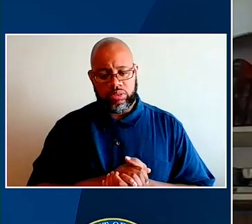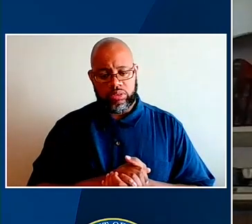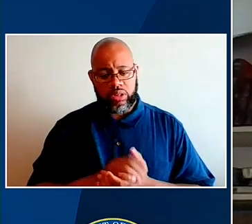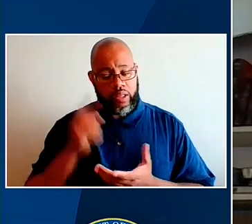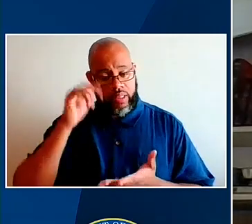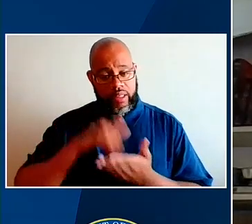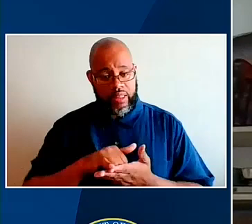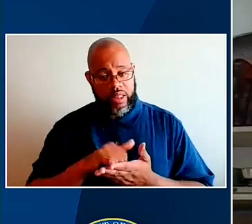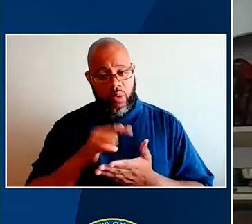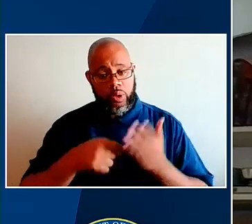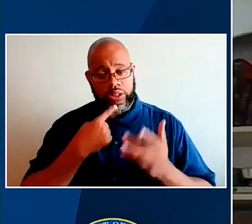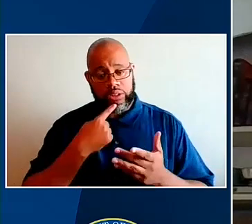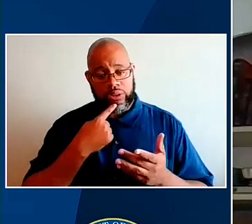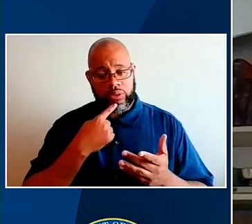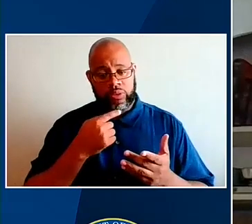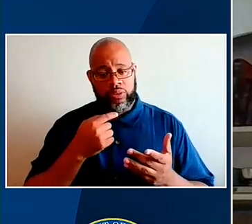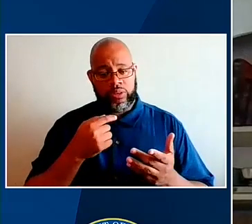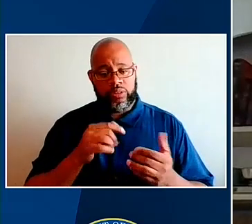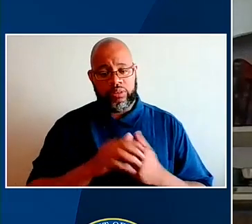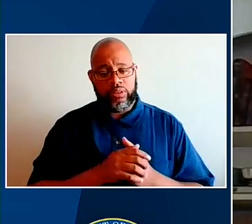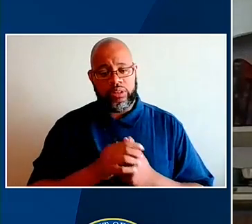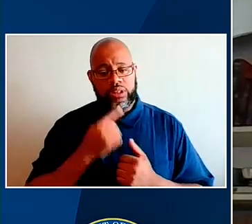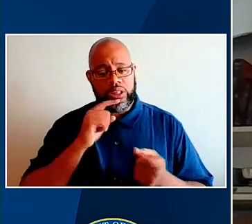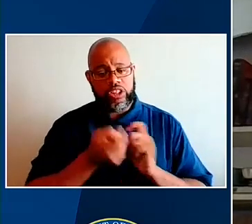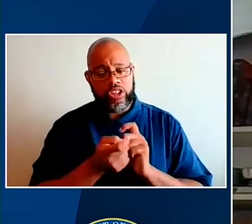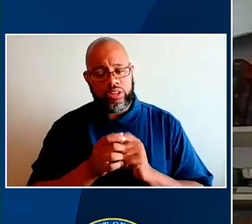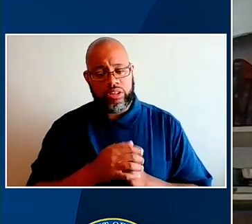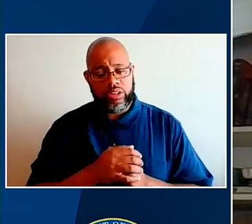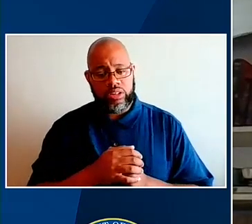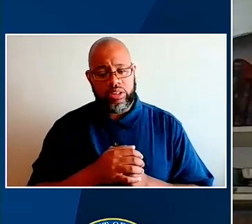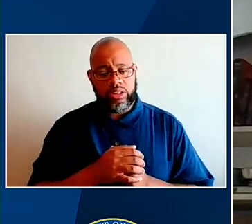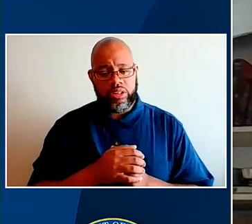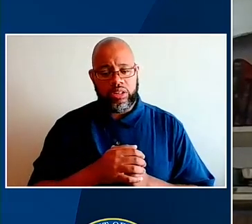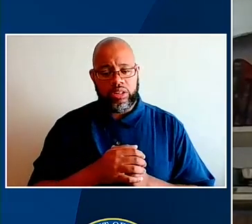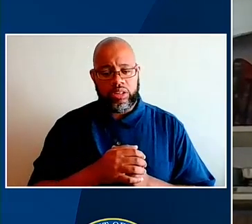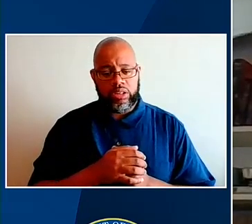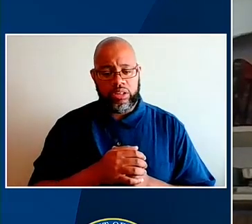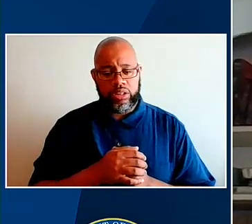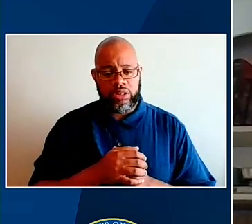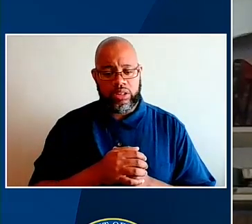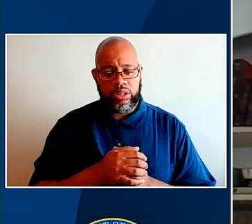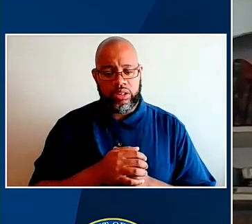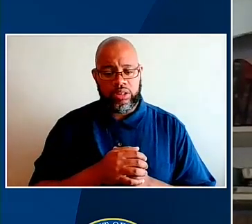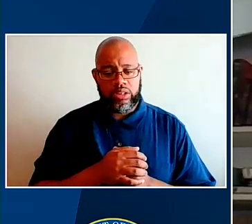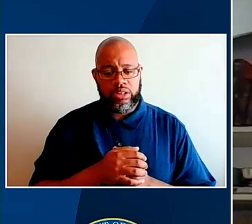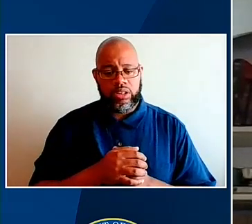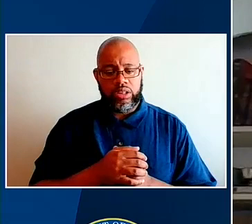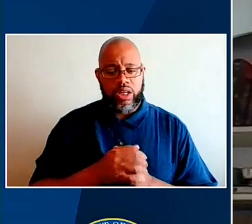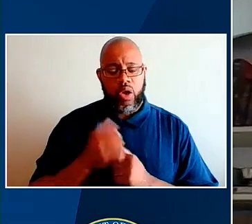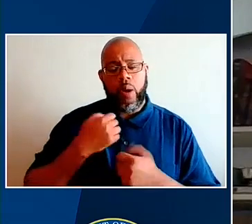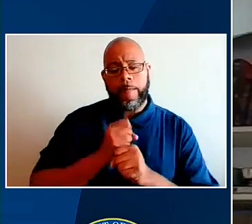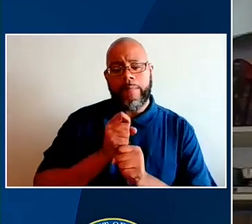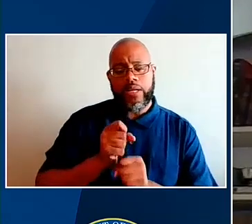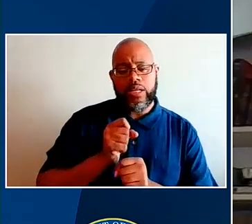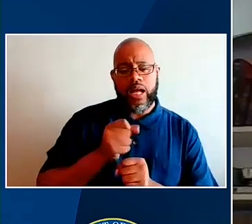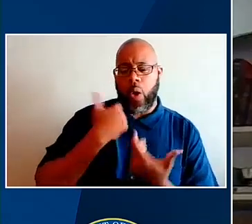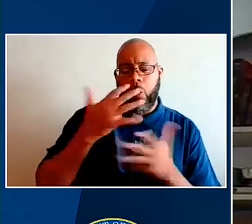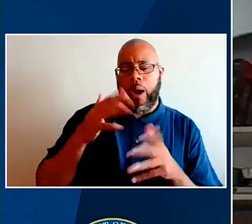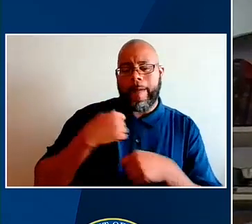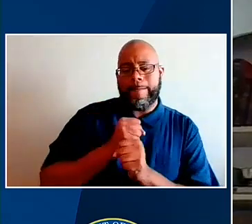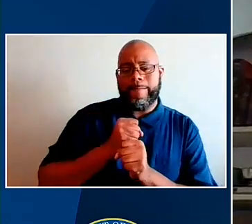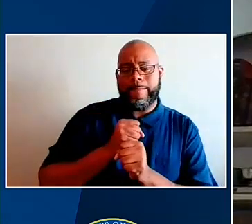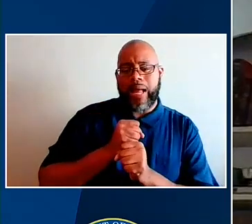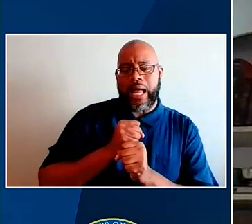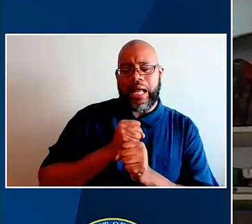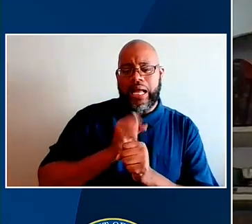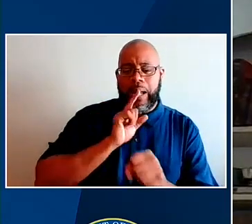I think what I'll say, Zach, is we're generally amenable to that change. We'll look at it. I just don't want to make a commitment on the